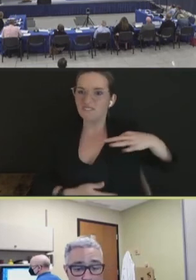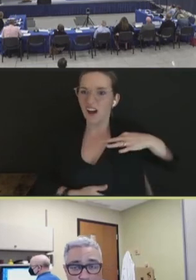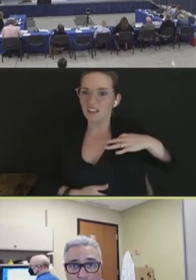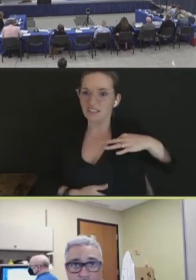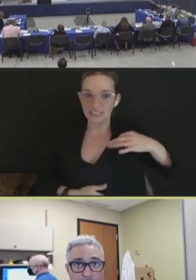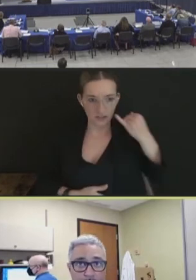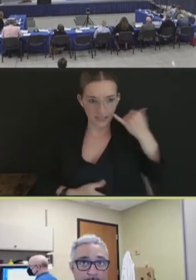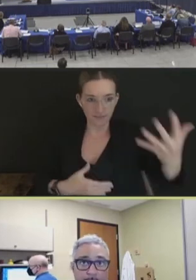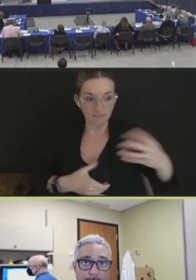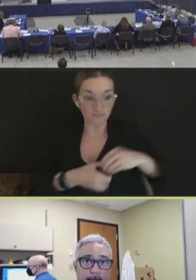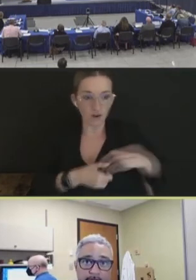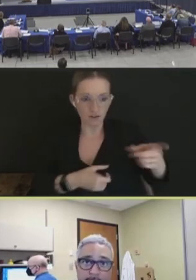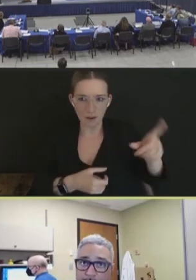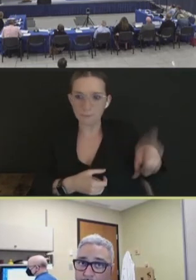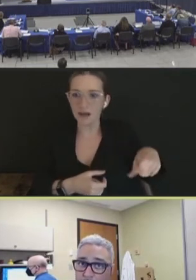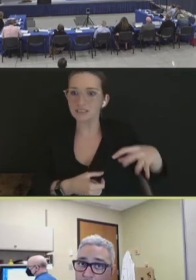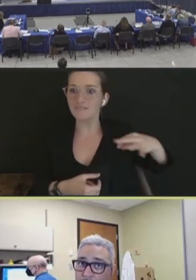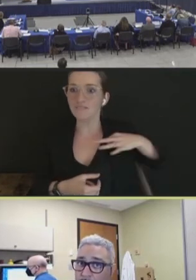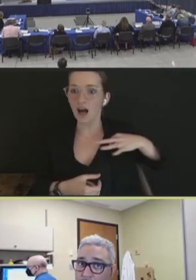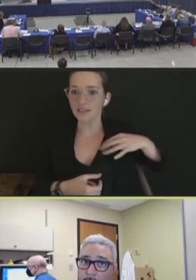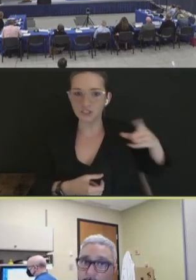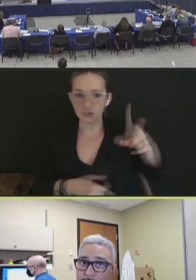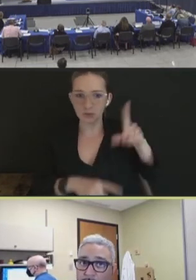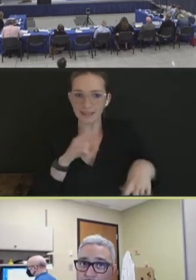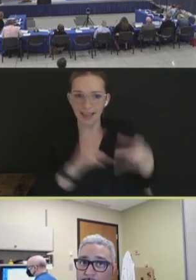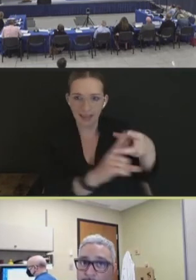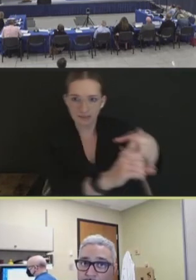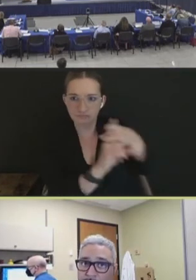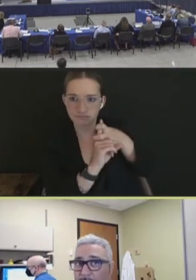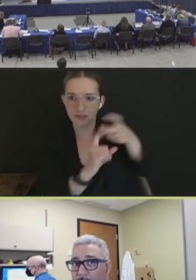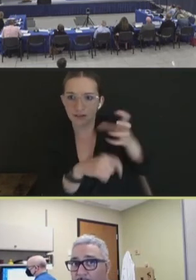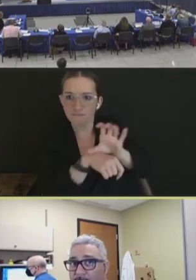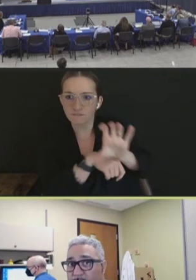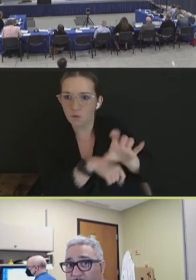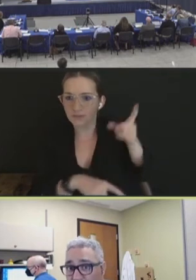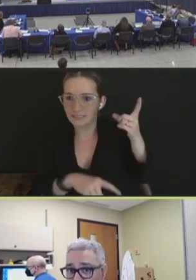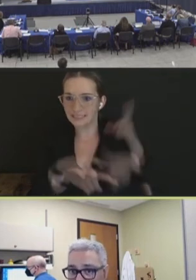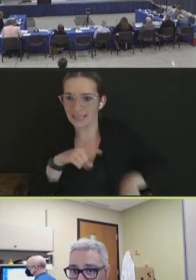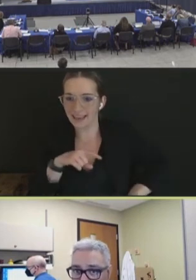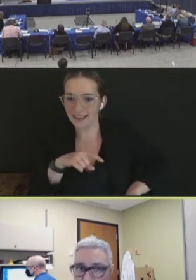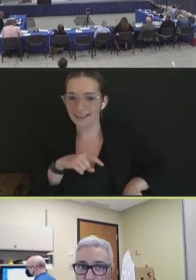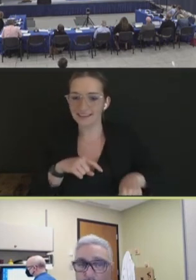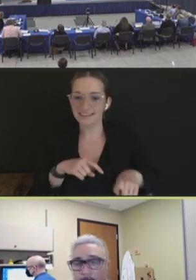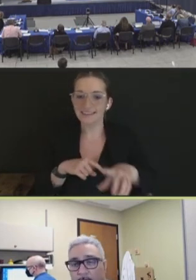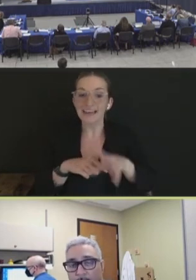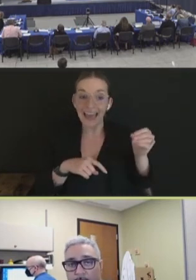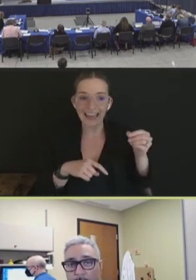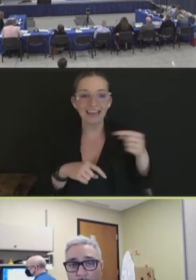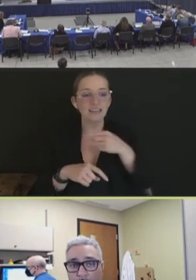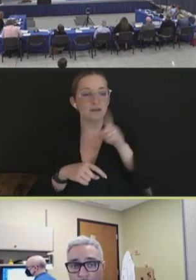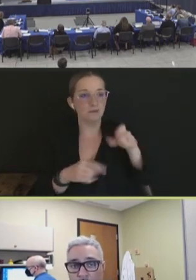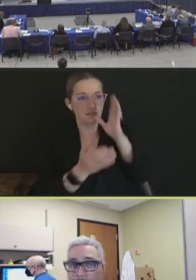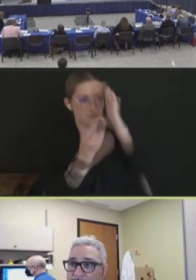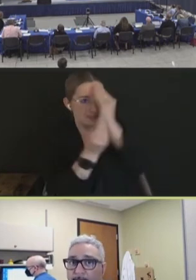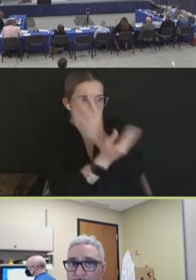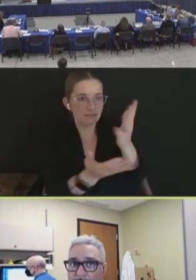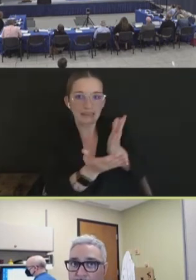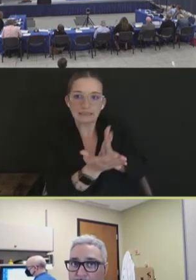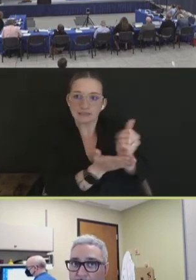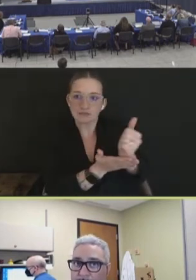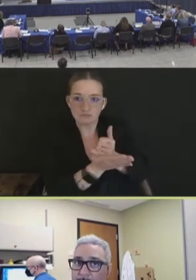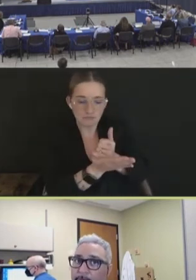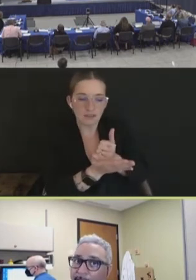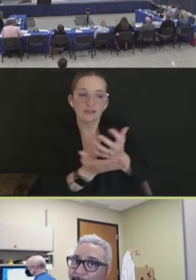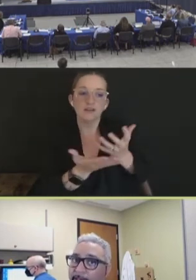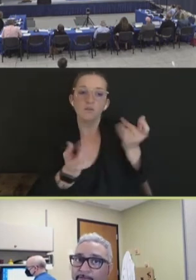people to get in and out of it, and also, understand the risks and benefits of being engaged in research. And so I tried to tell that story